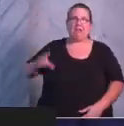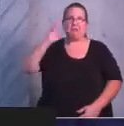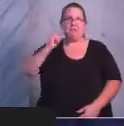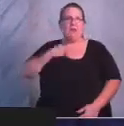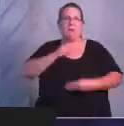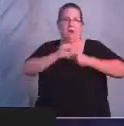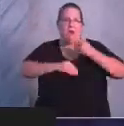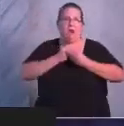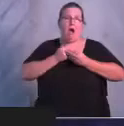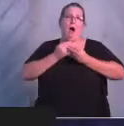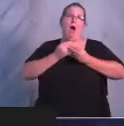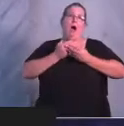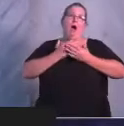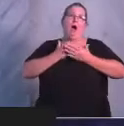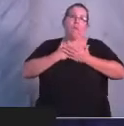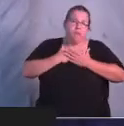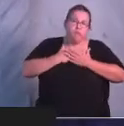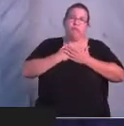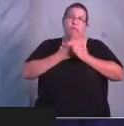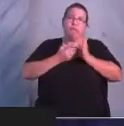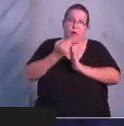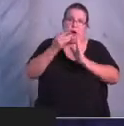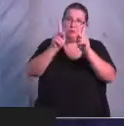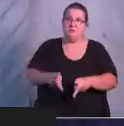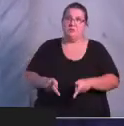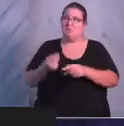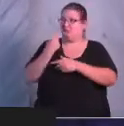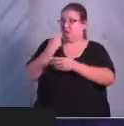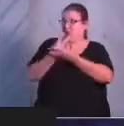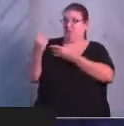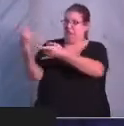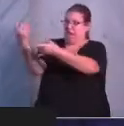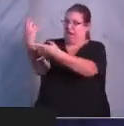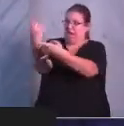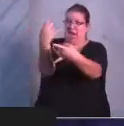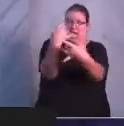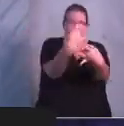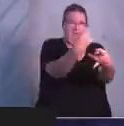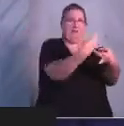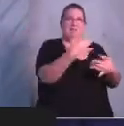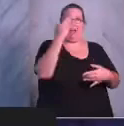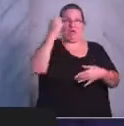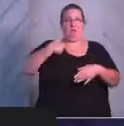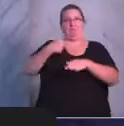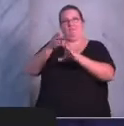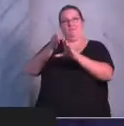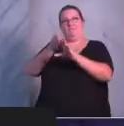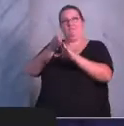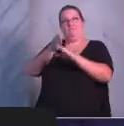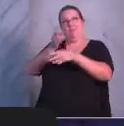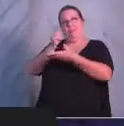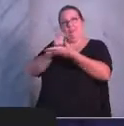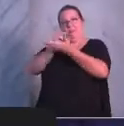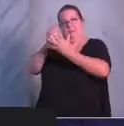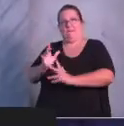genuine person. But in the last 2 weeks, I have had a lot of hate come towards me. And I know as a psychotherapist that I know where